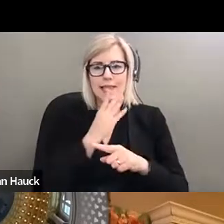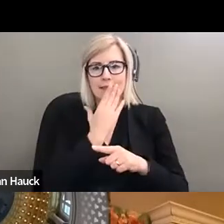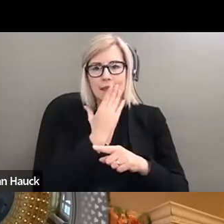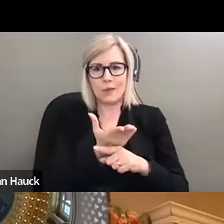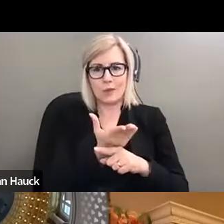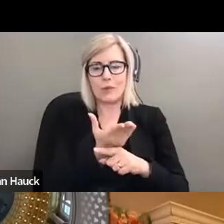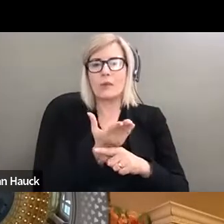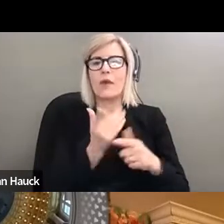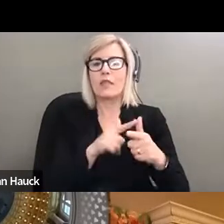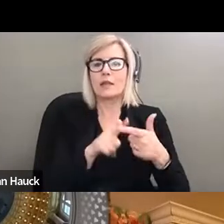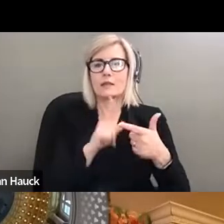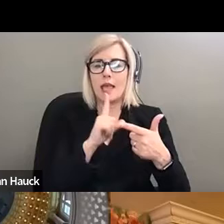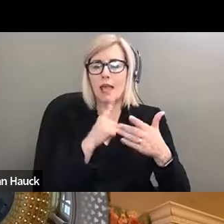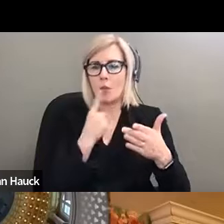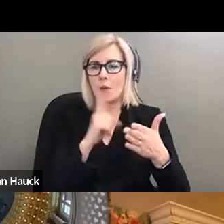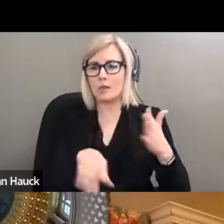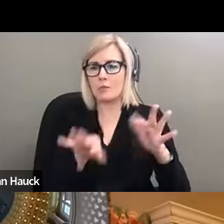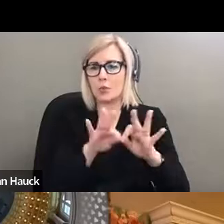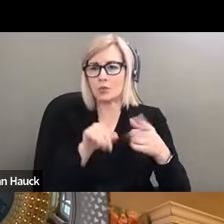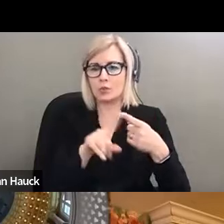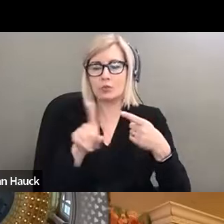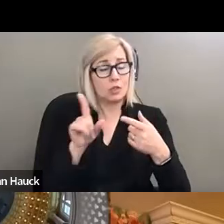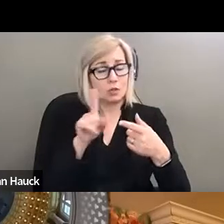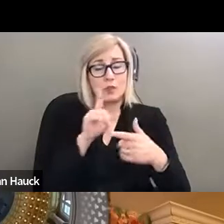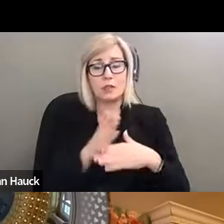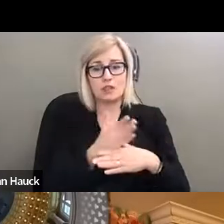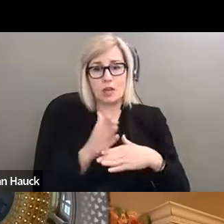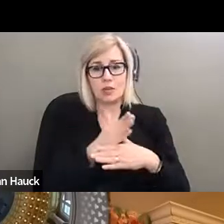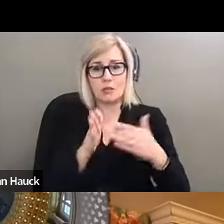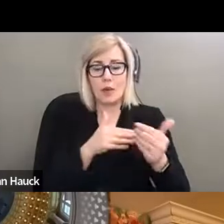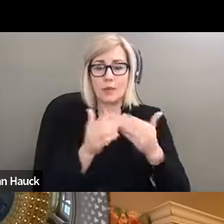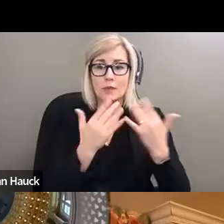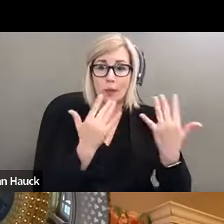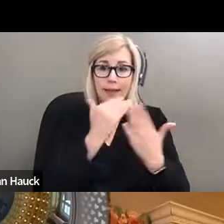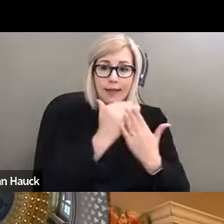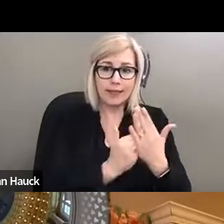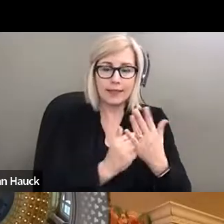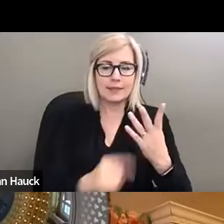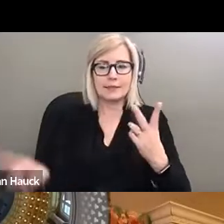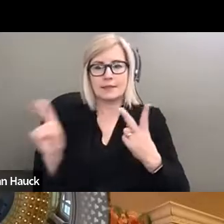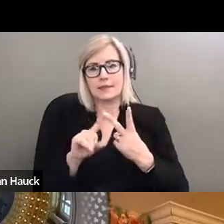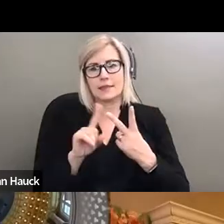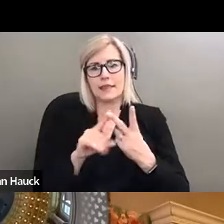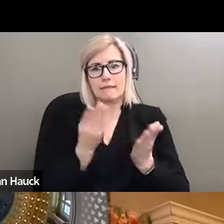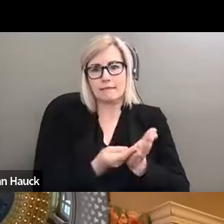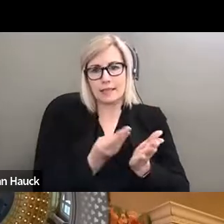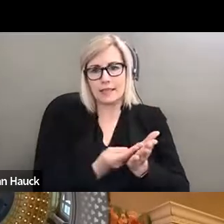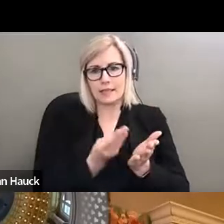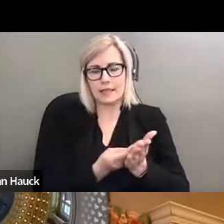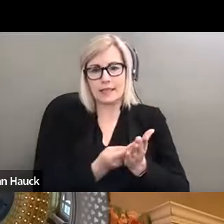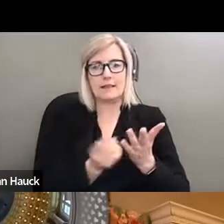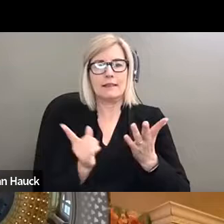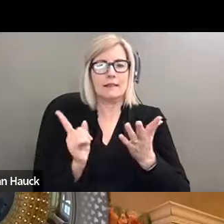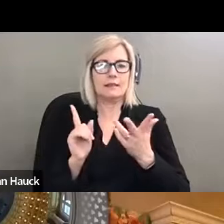you, and say what's important to you. And you really shared what was important to you, whether it was the waiting list, whether it was funding for services at